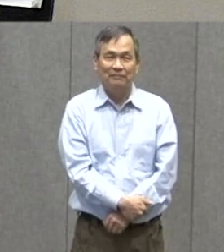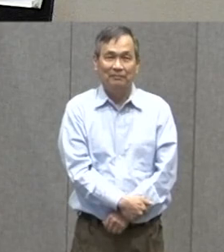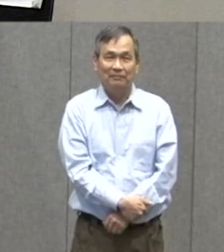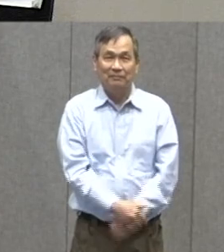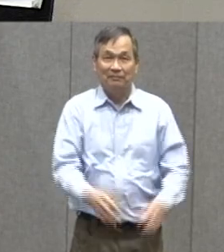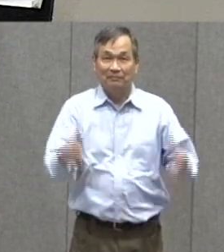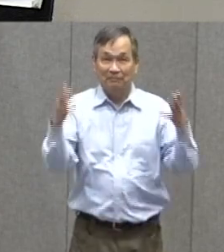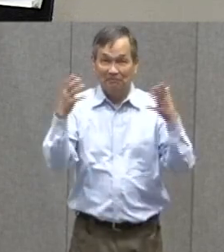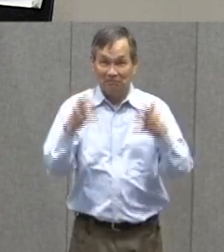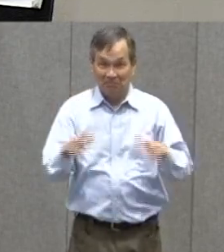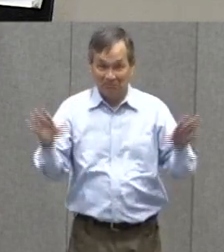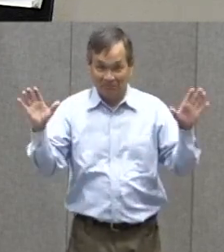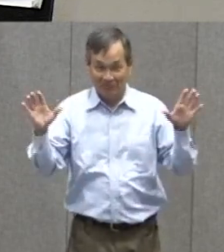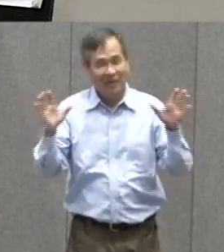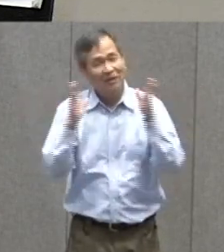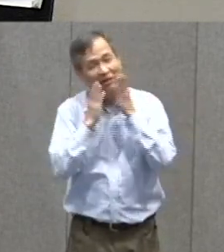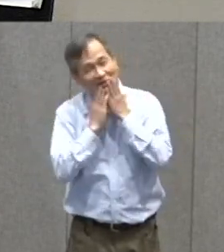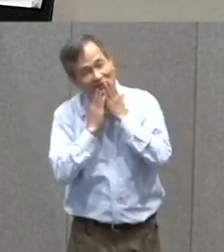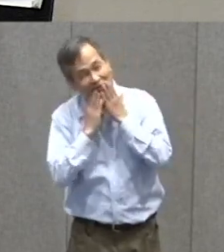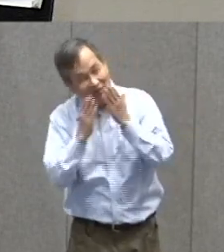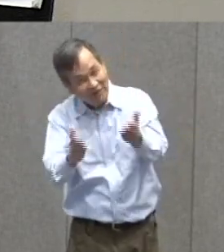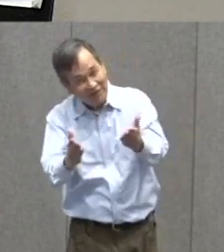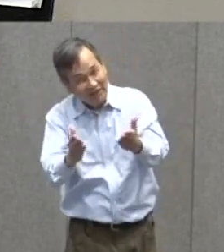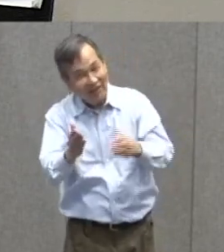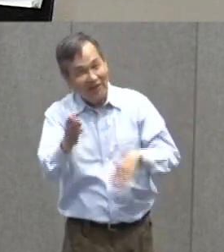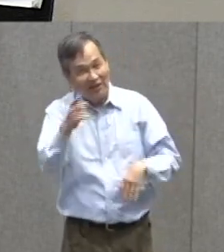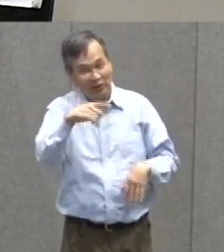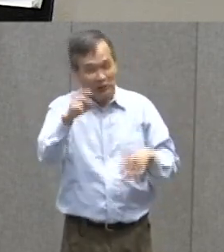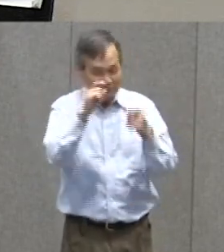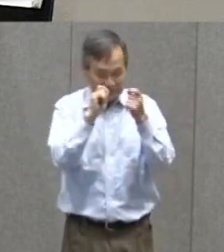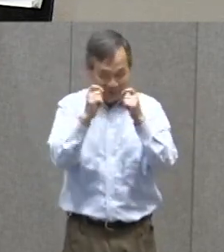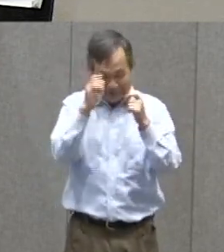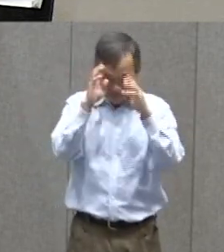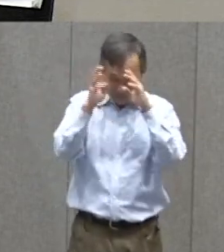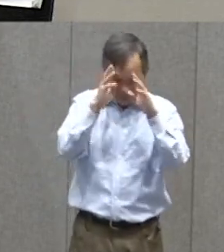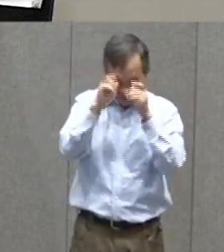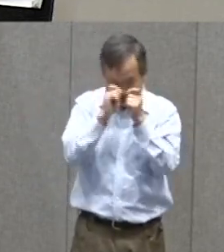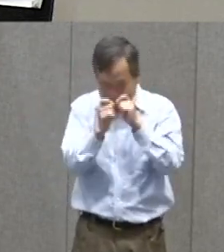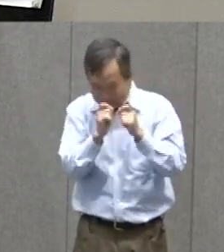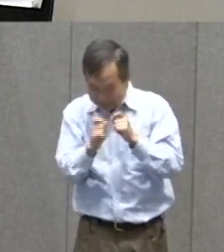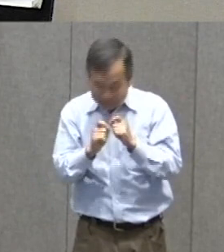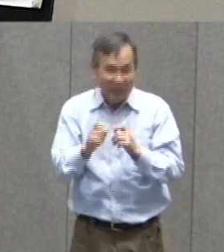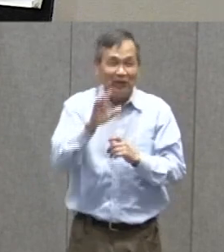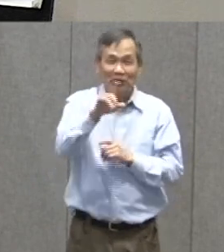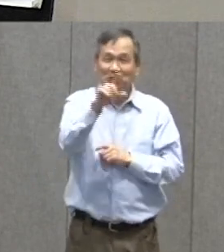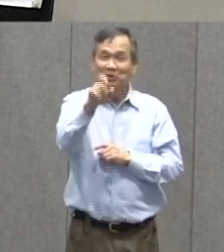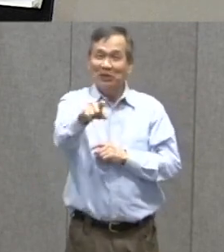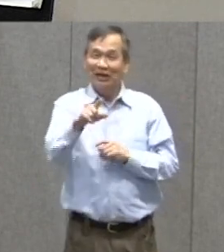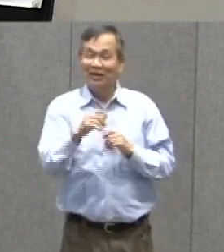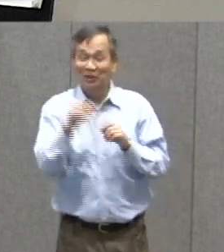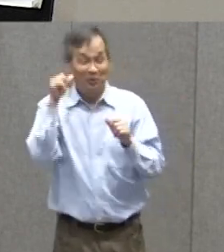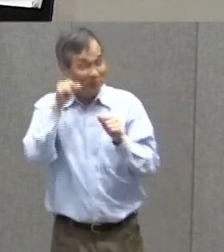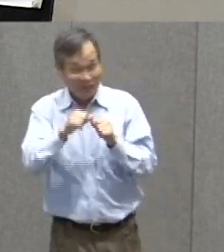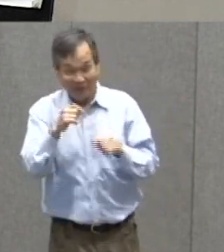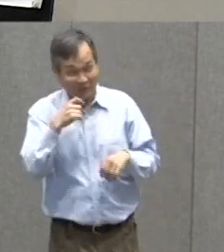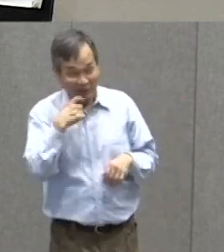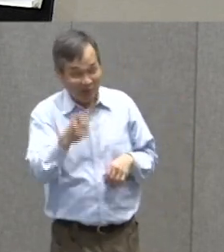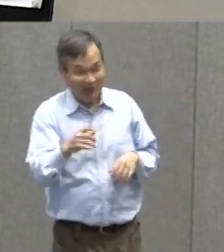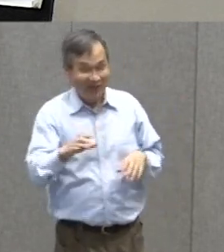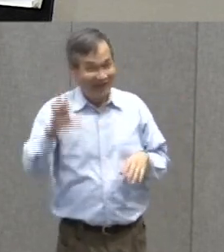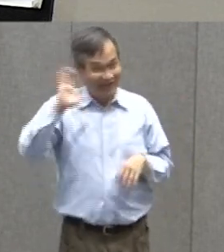Okay, so thank you for making those changes, those little tweaks that you might have done. This is where, remember, in the beginning I